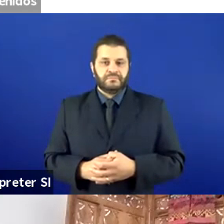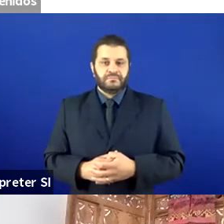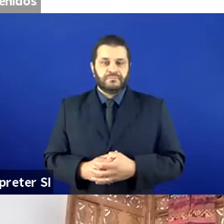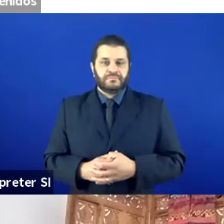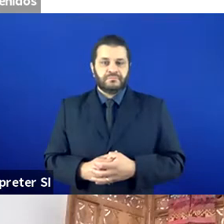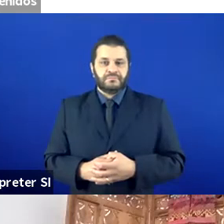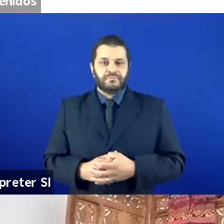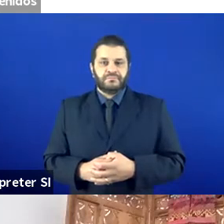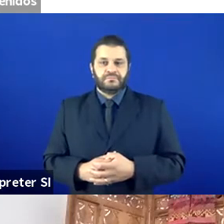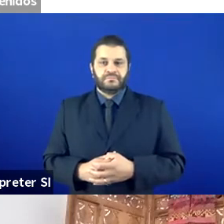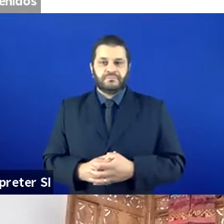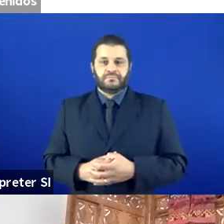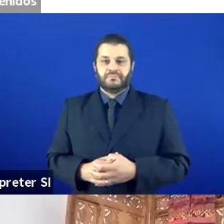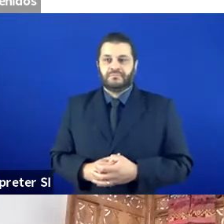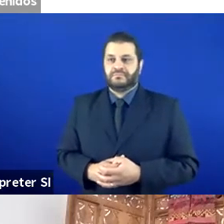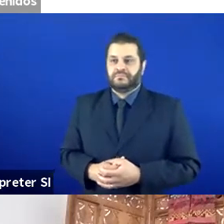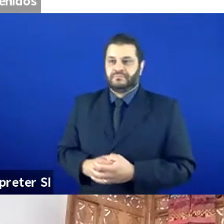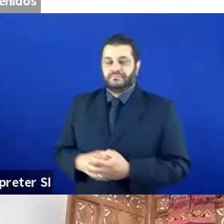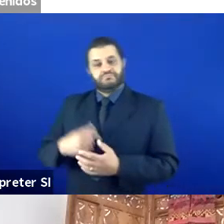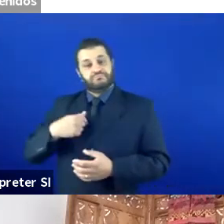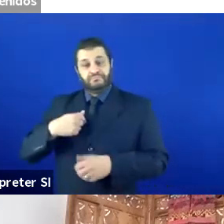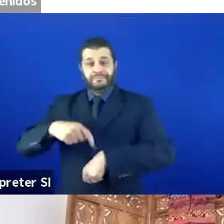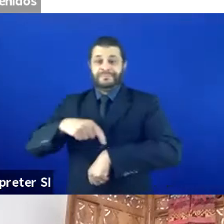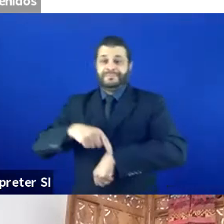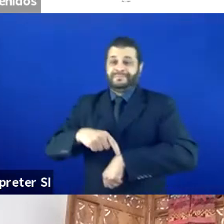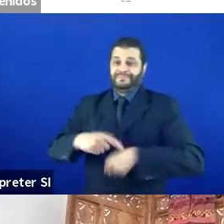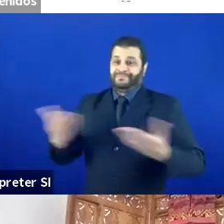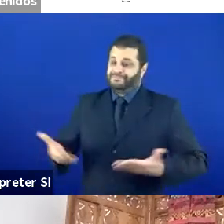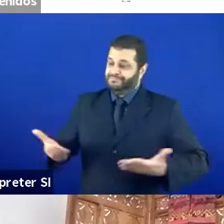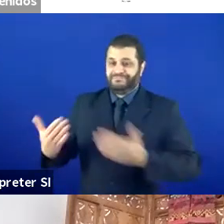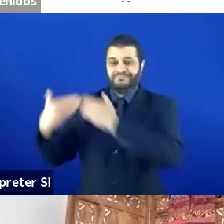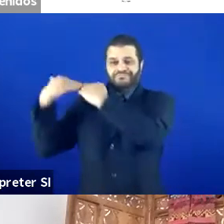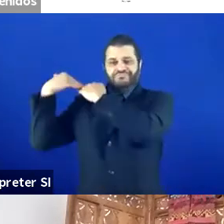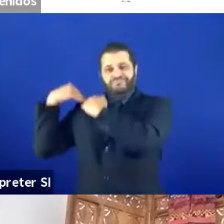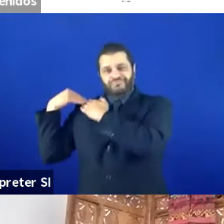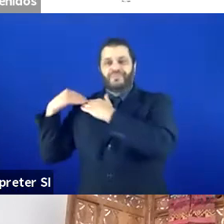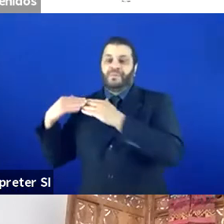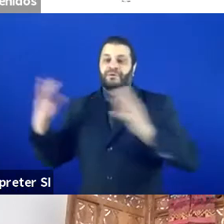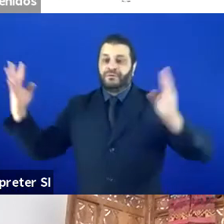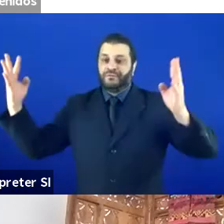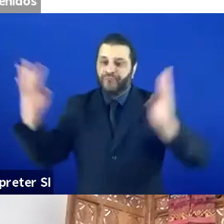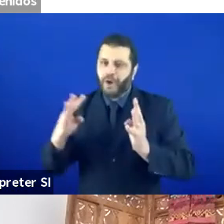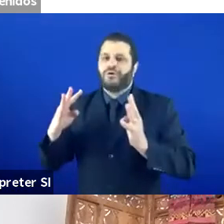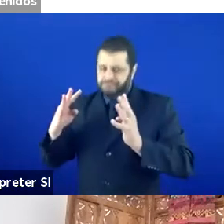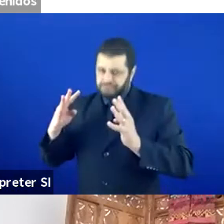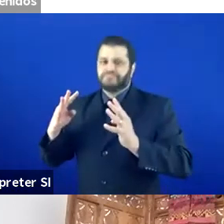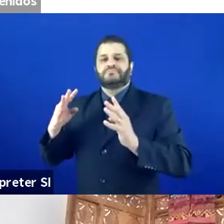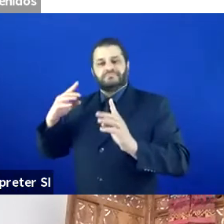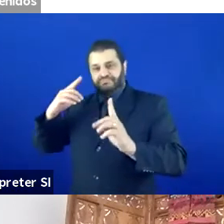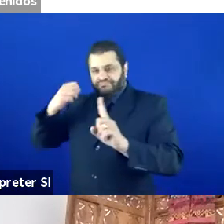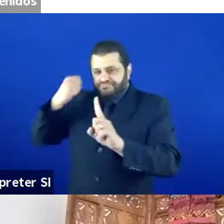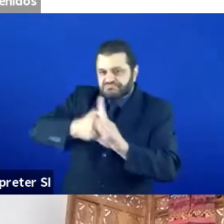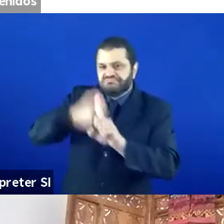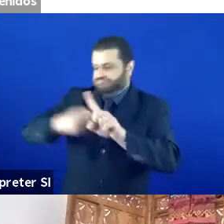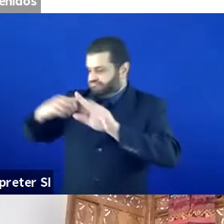Agradezco la oportunidad de dirigirme a este foro. El compromiso incansable de los movimientos, de las líderes feministas y las defensoras de los